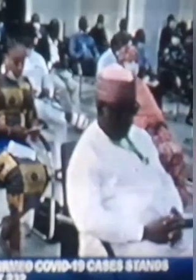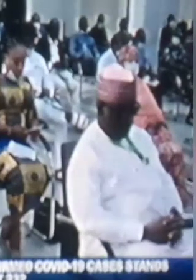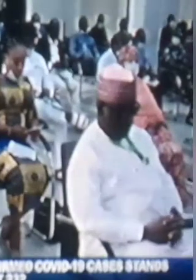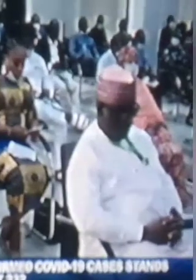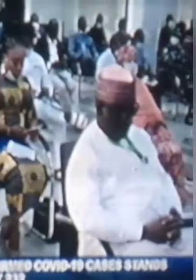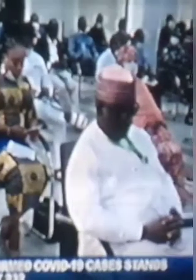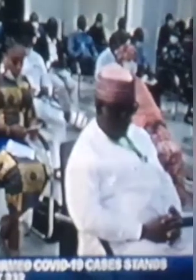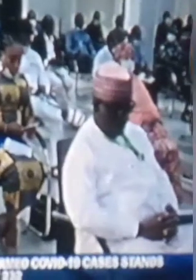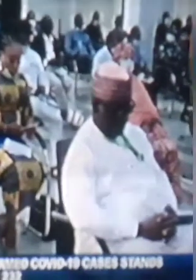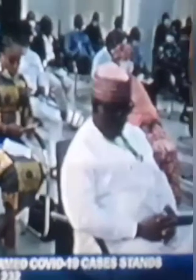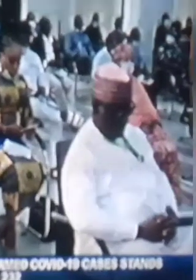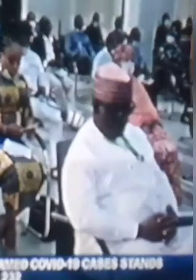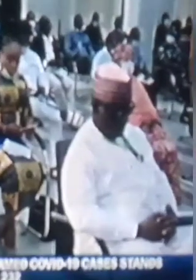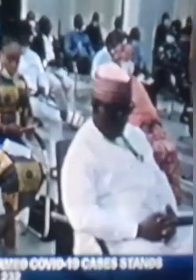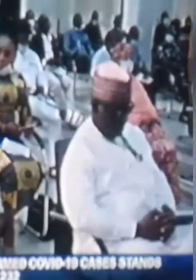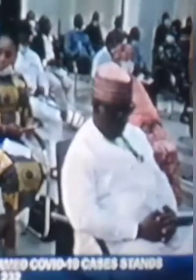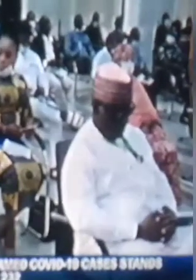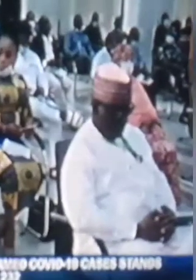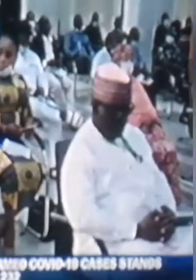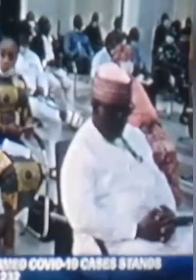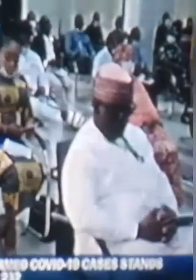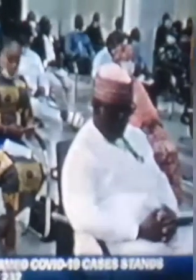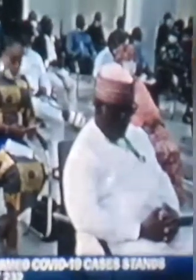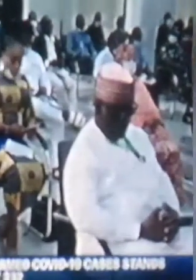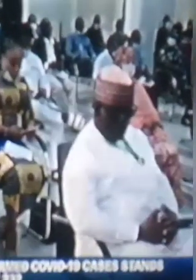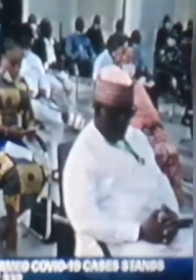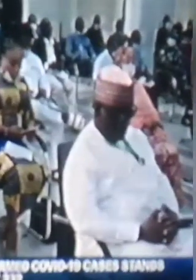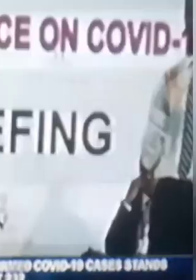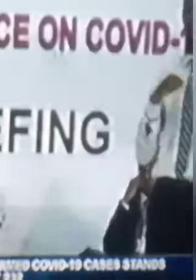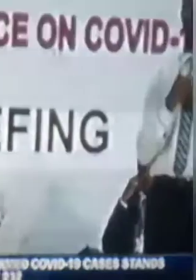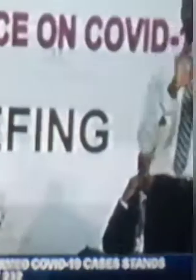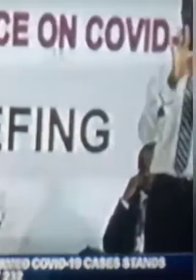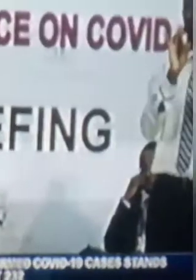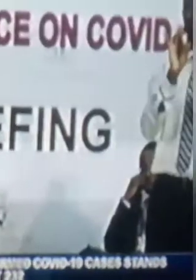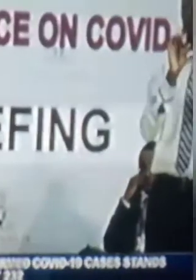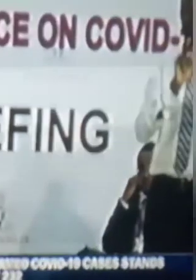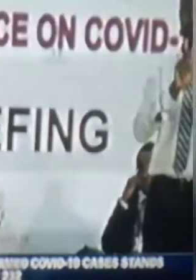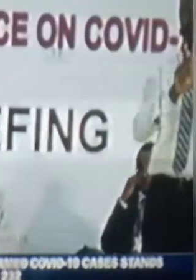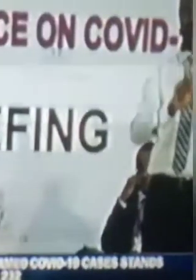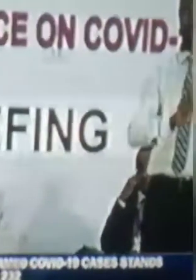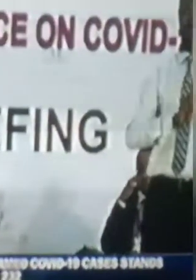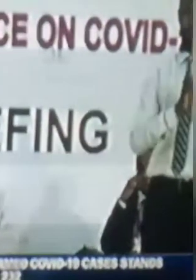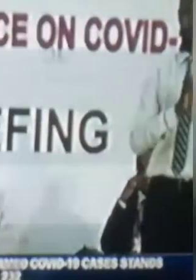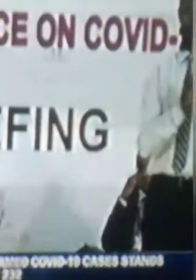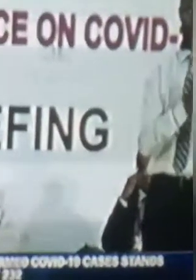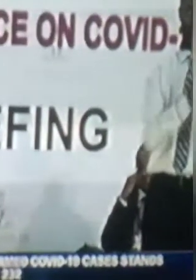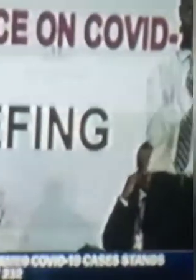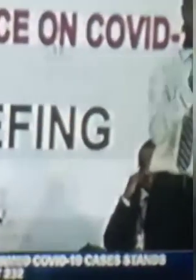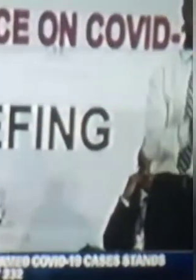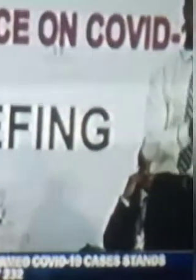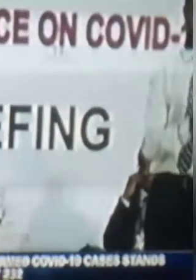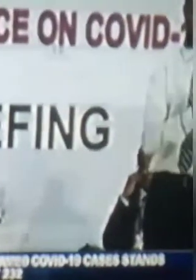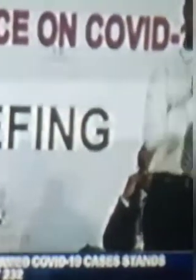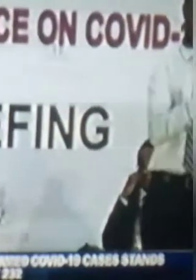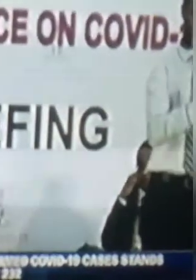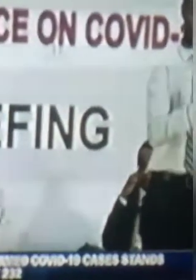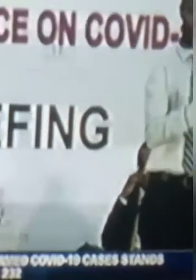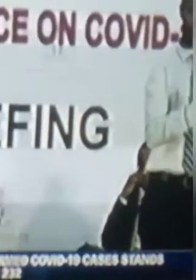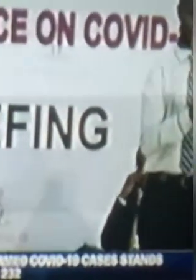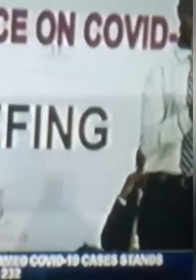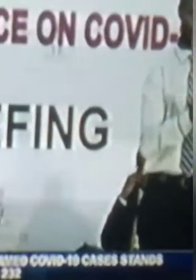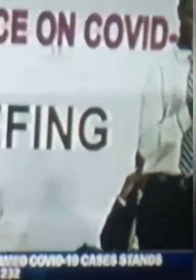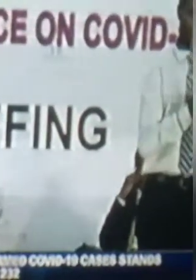On Friday, I announced that an 18-man team of Chinese medical technical experts is expected